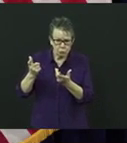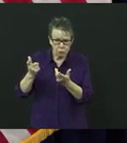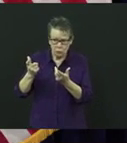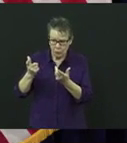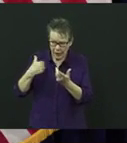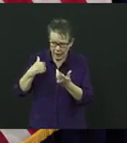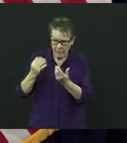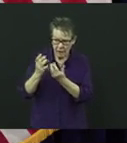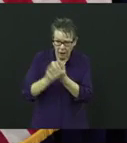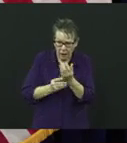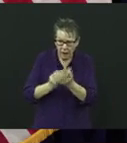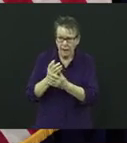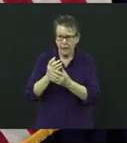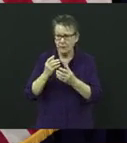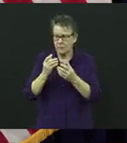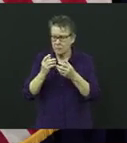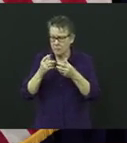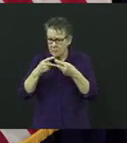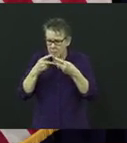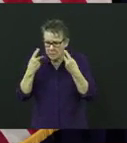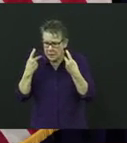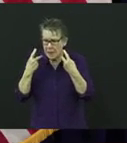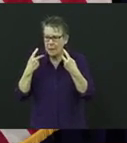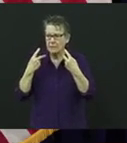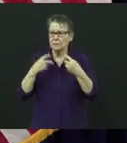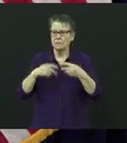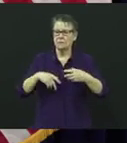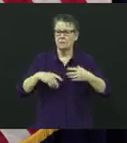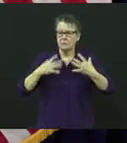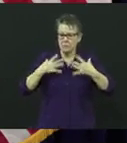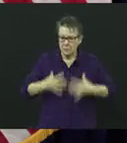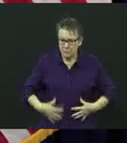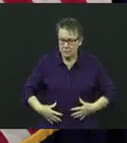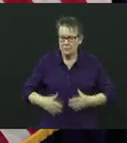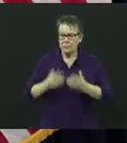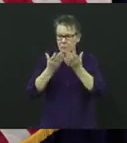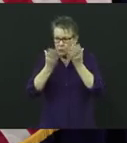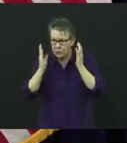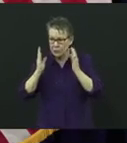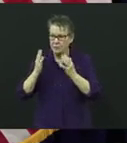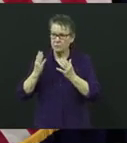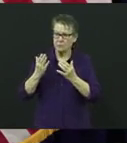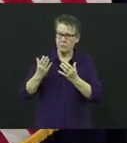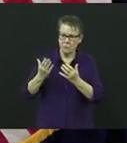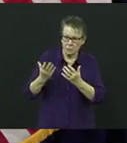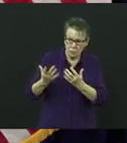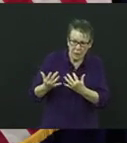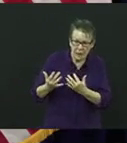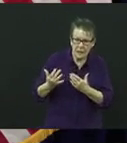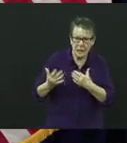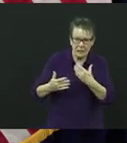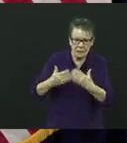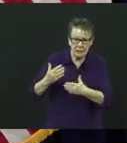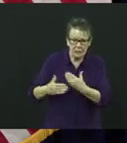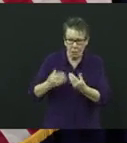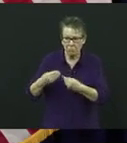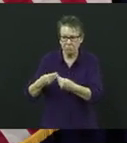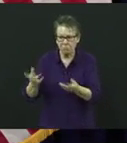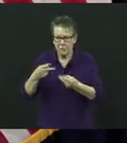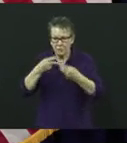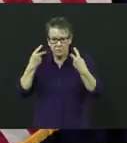in a mass fashion. I think the FEMA administrator, if I'm not mistaken, said earlier today, that they were